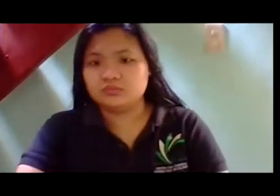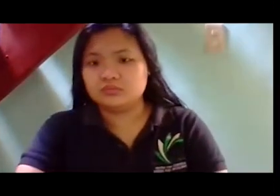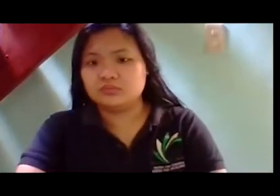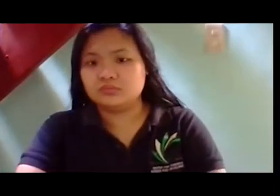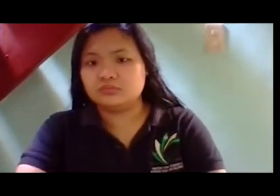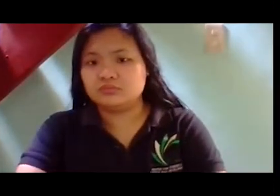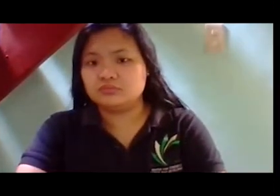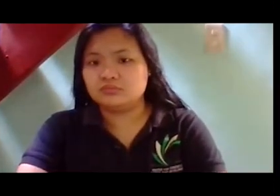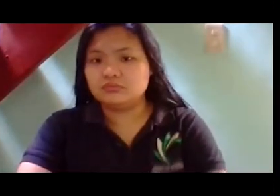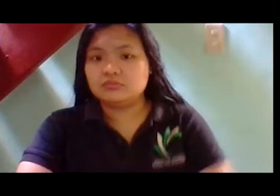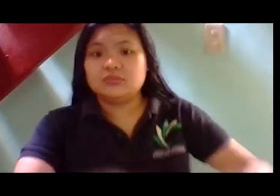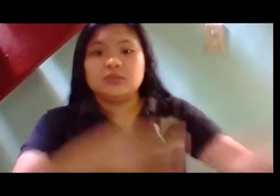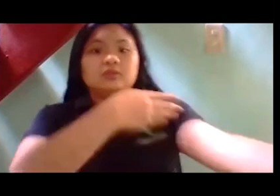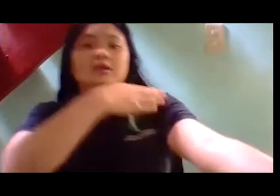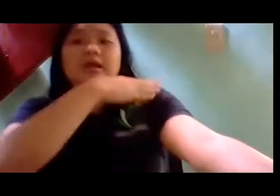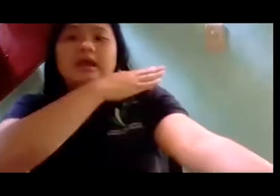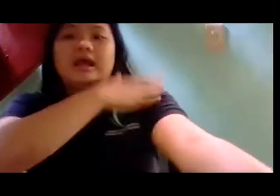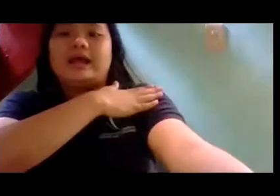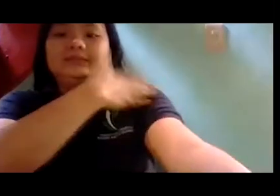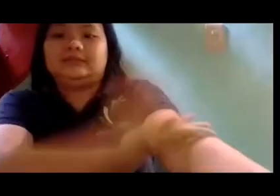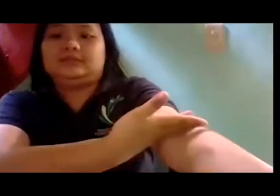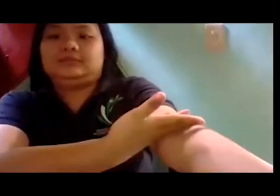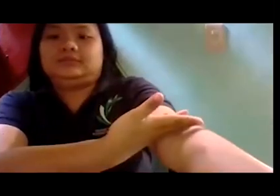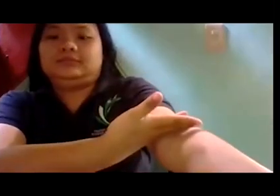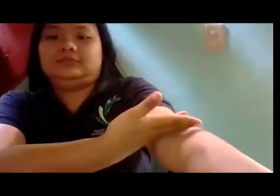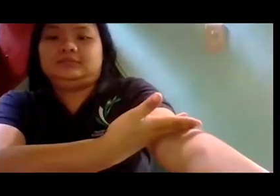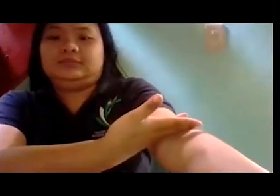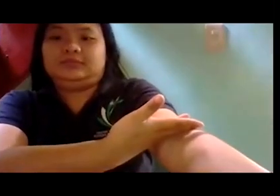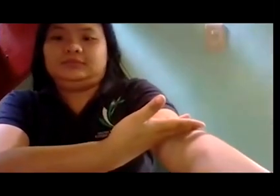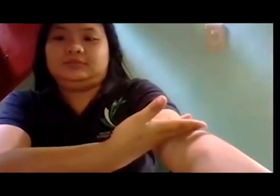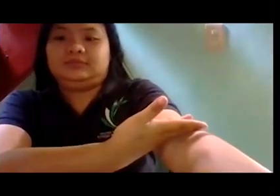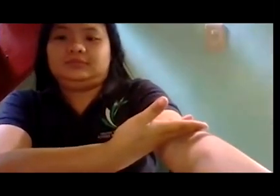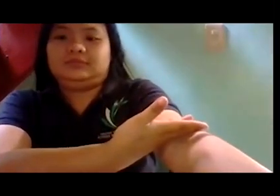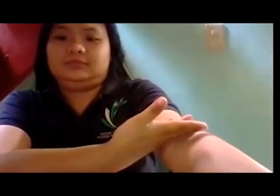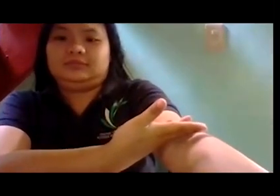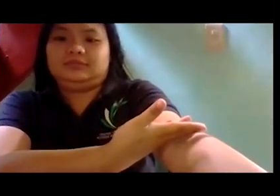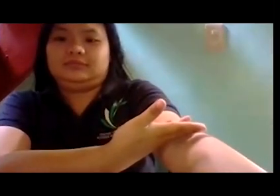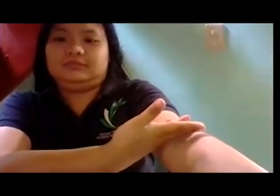Hmm. like That's son fine. daughter. Maybe that would be better.